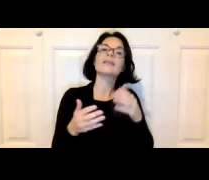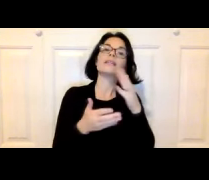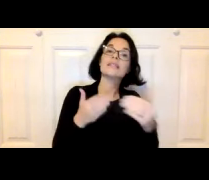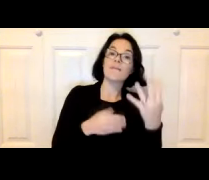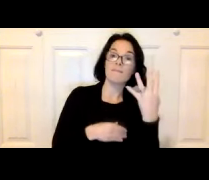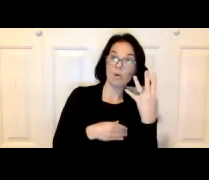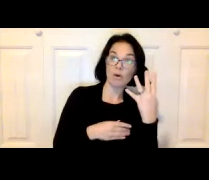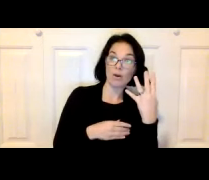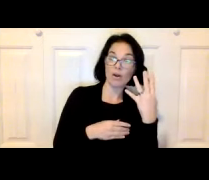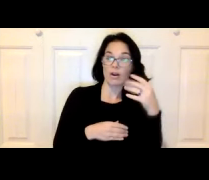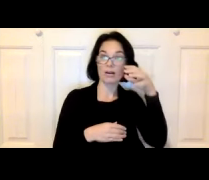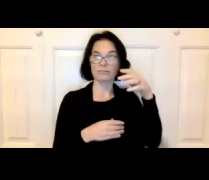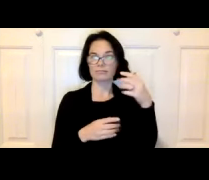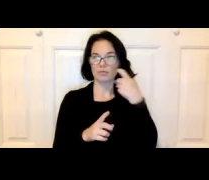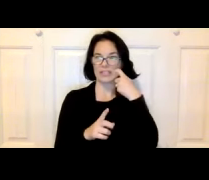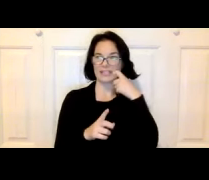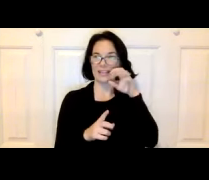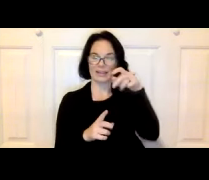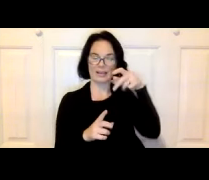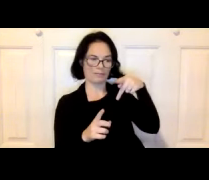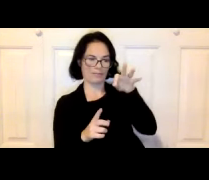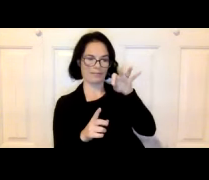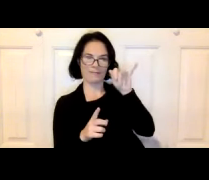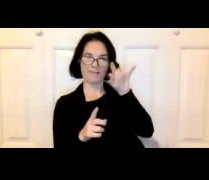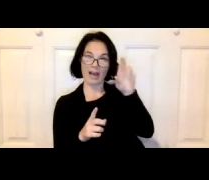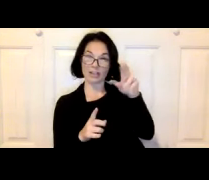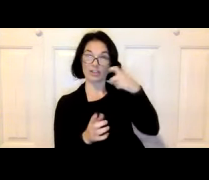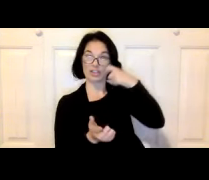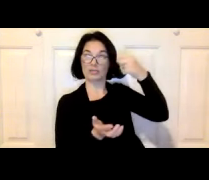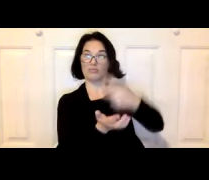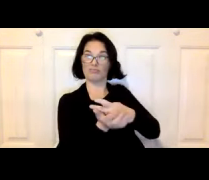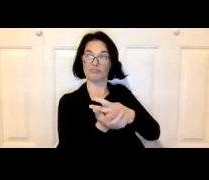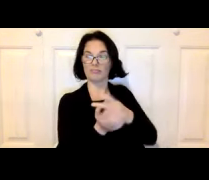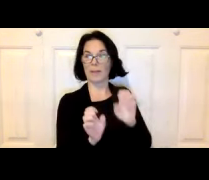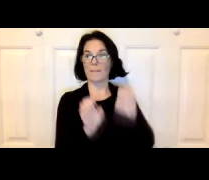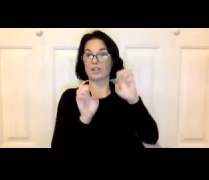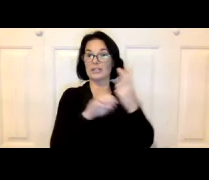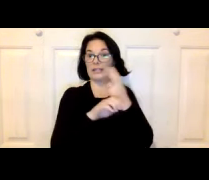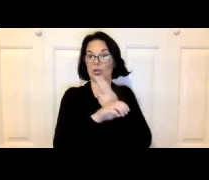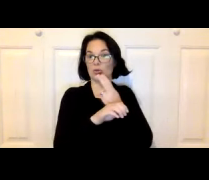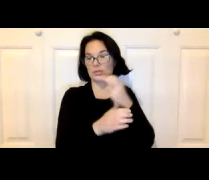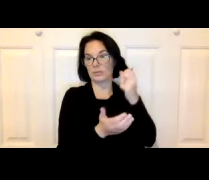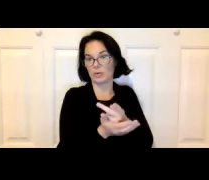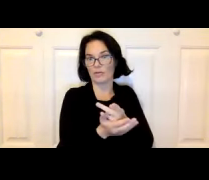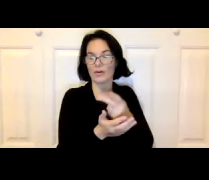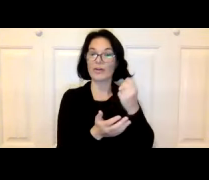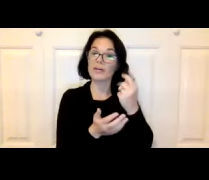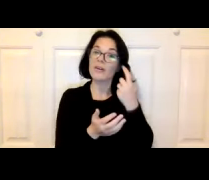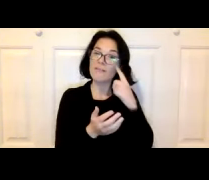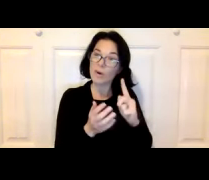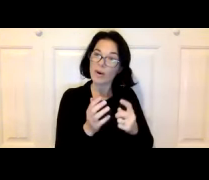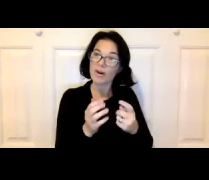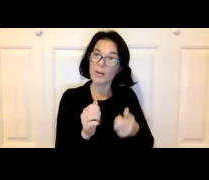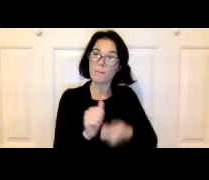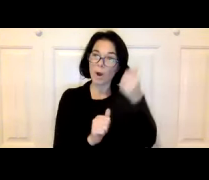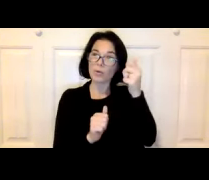getting approved for their emergency use of their study vaccine. But here you can see how long it normally takes for each of these steps. And